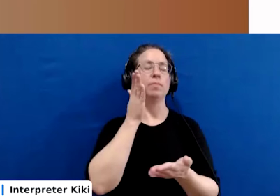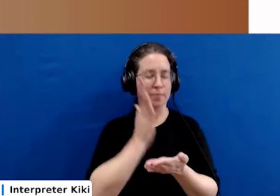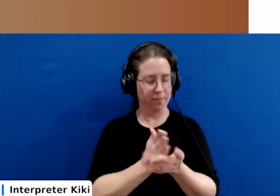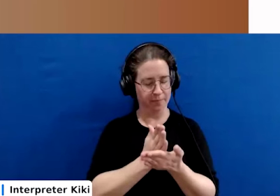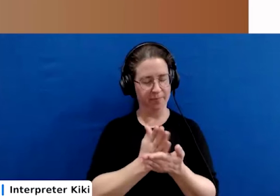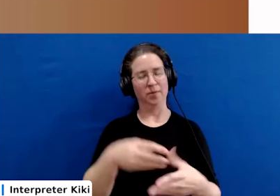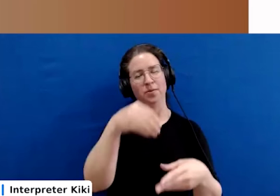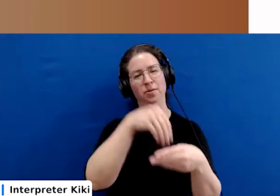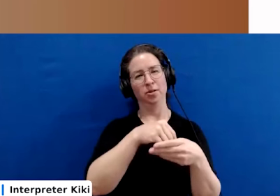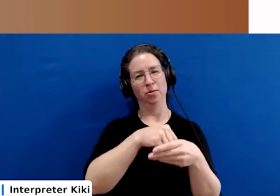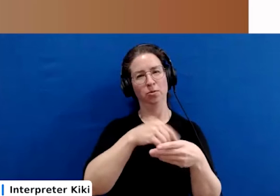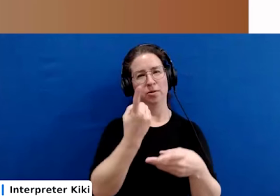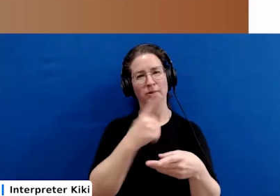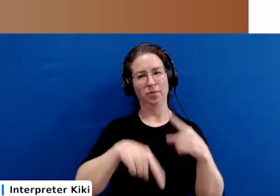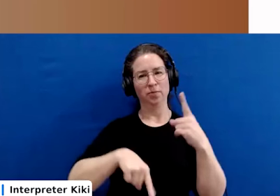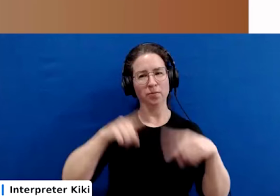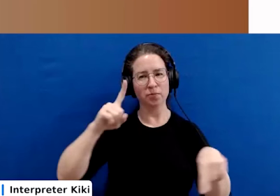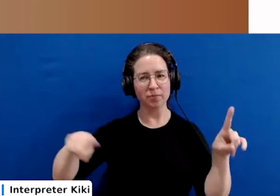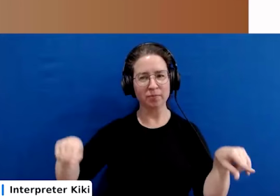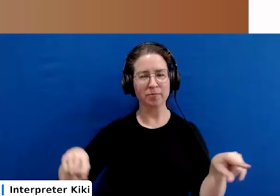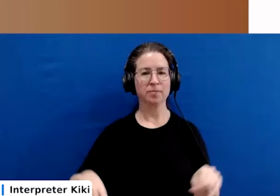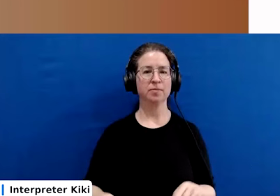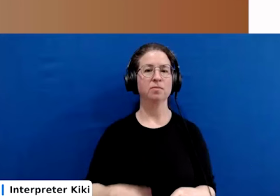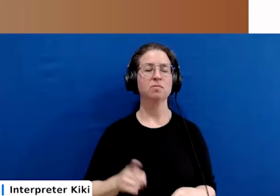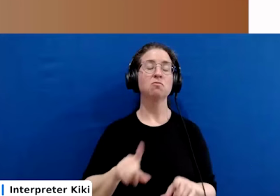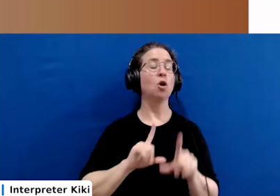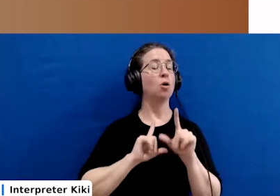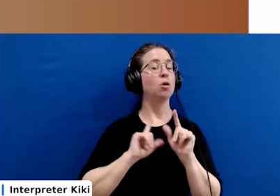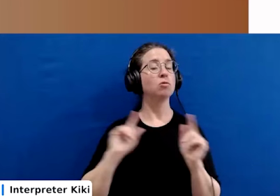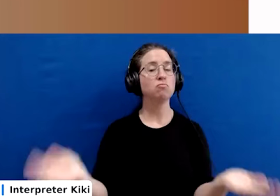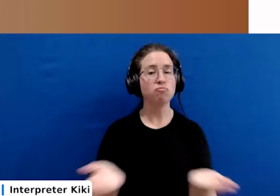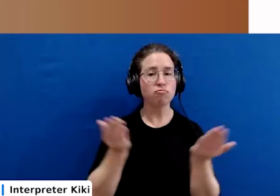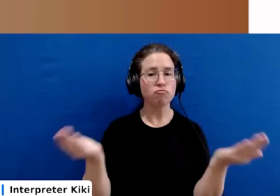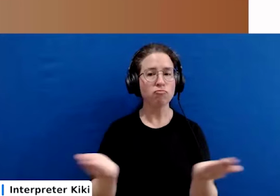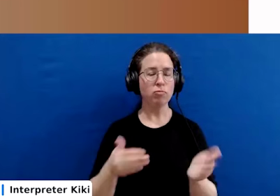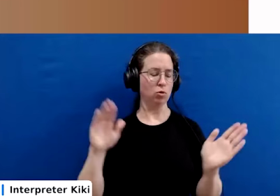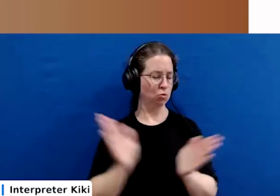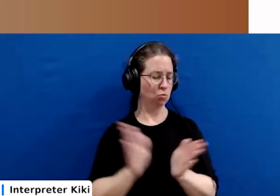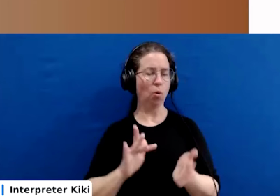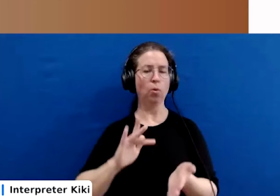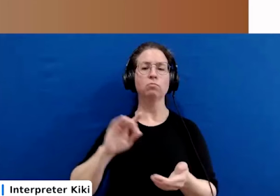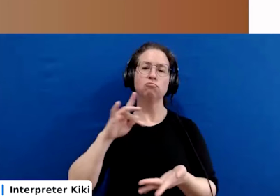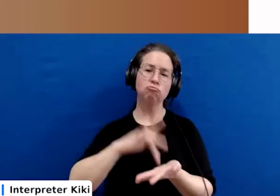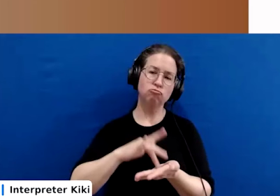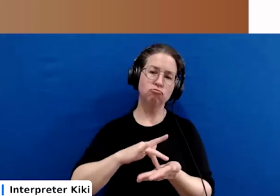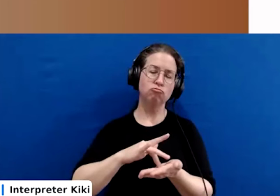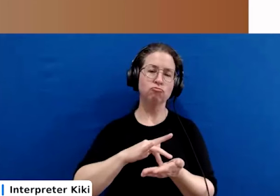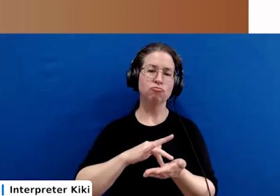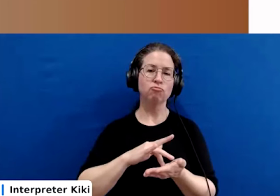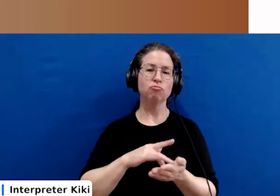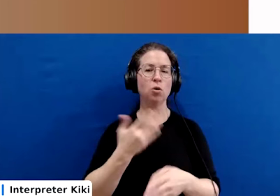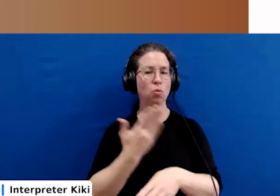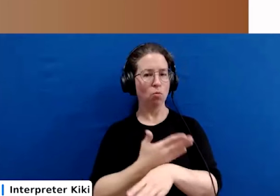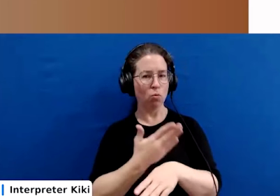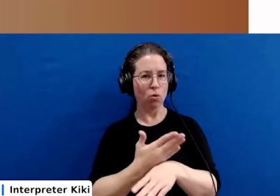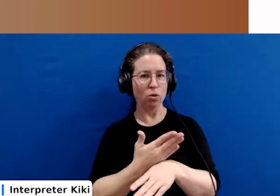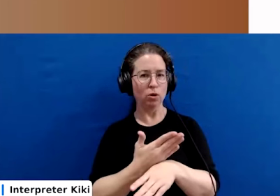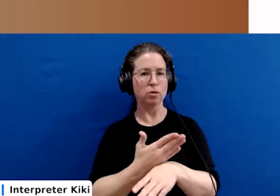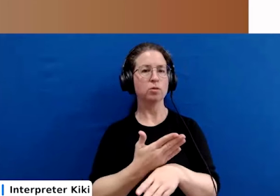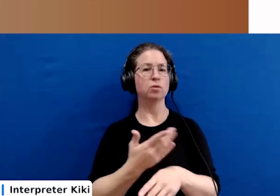which focuses small, medium enterprises to embed diversity and inclusion in their key activities